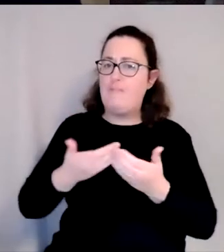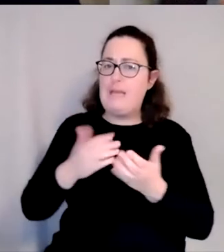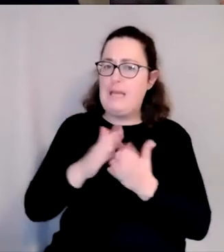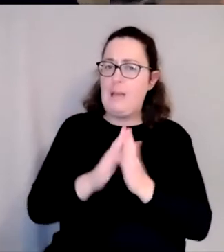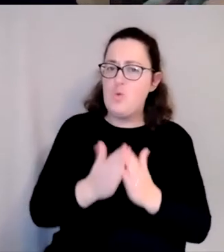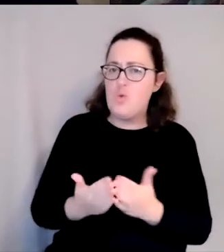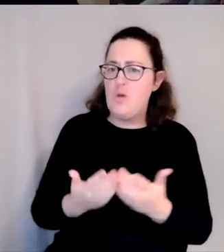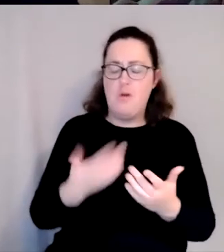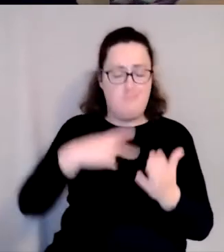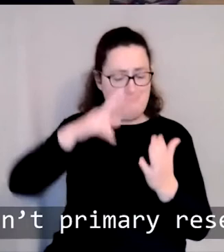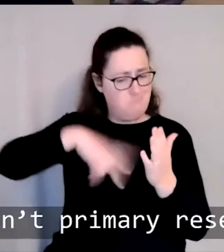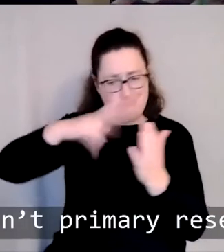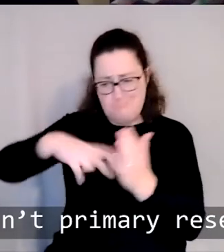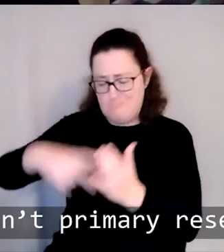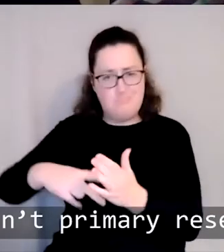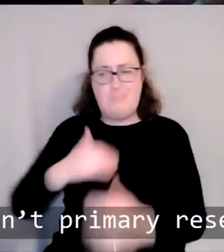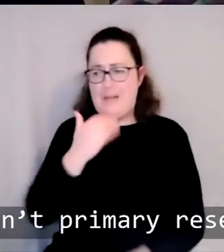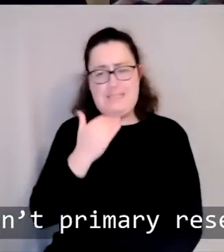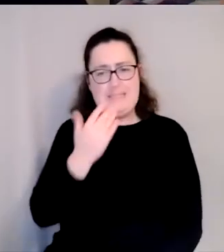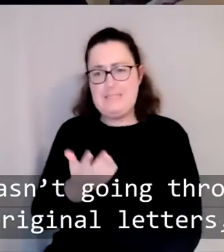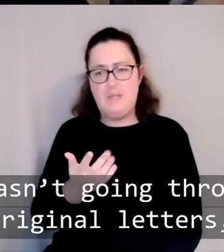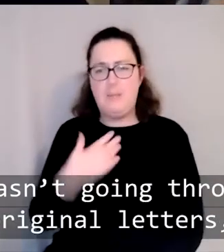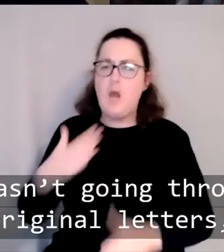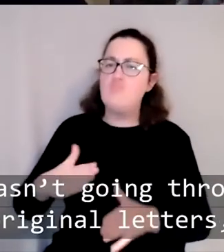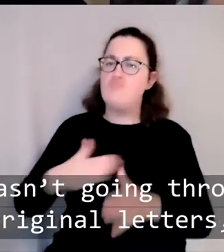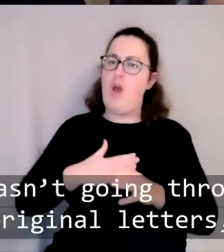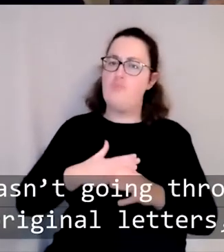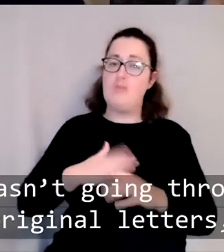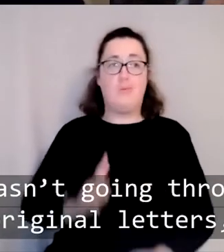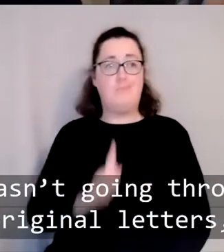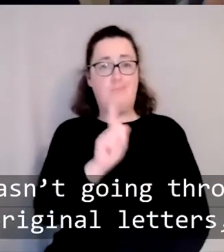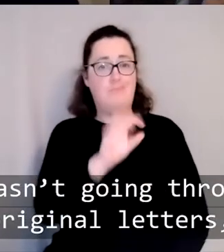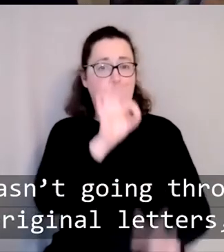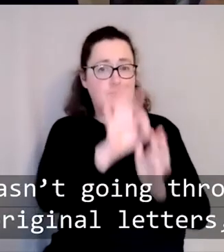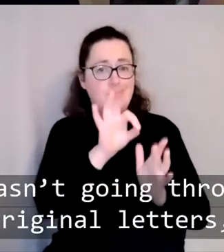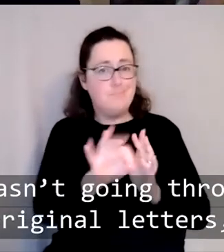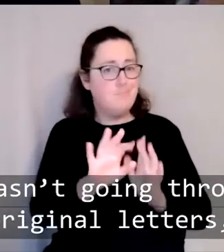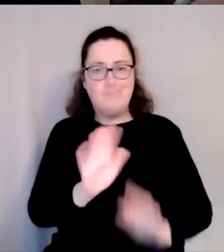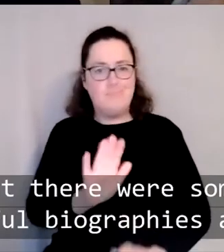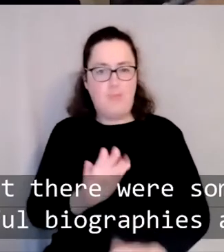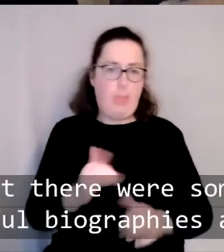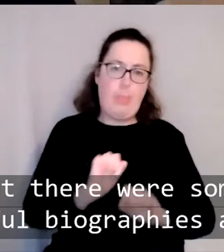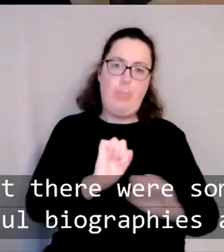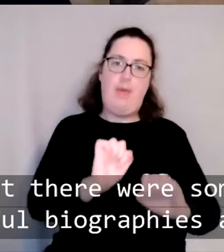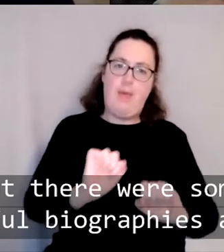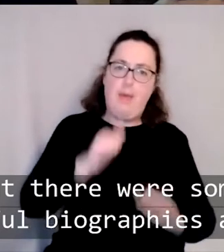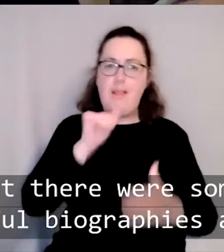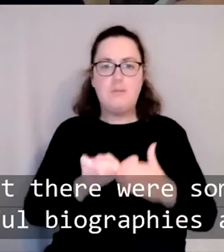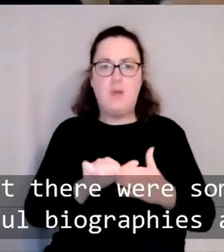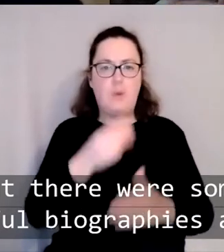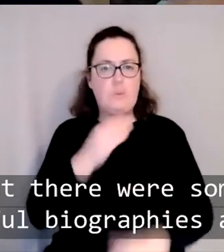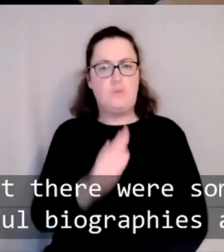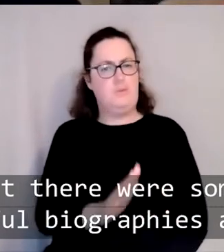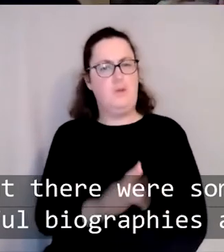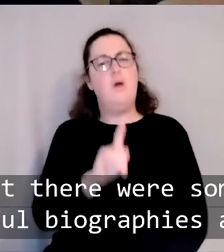concerned. I mean, it wasn't primary research. I mean, I wasn't going through original letters, but there are